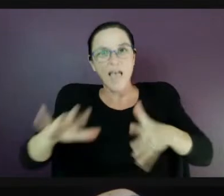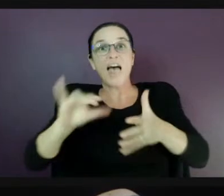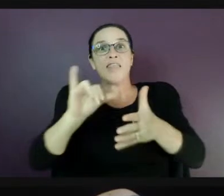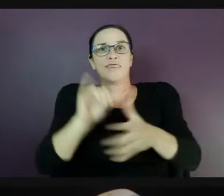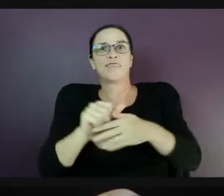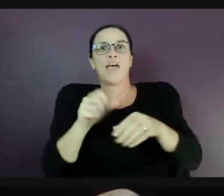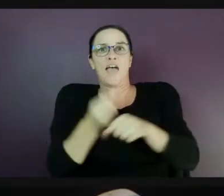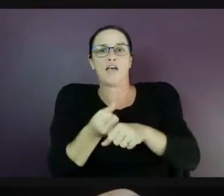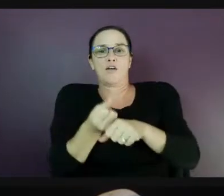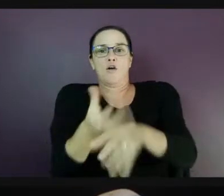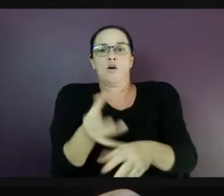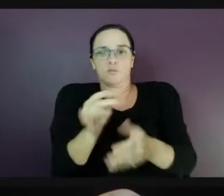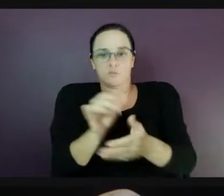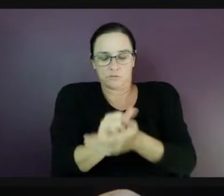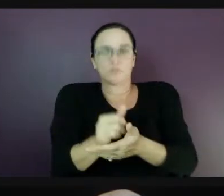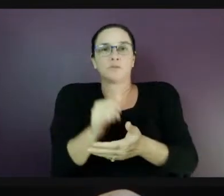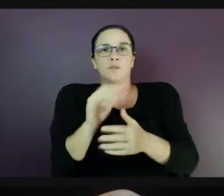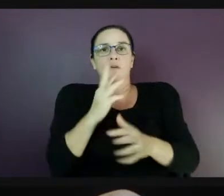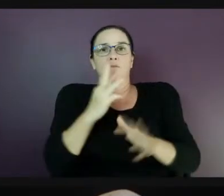are